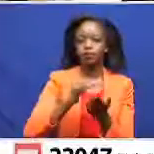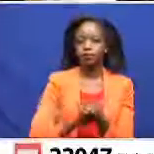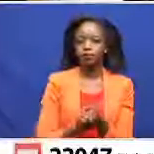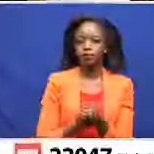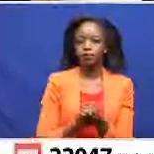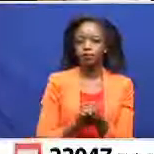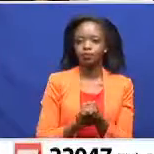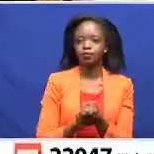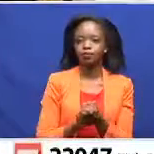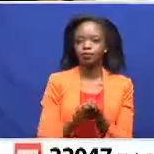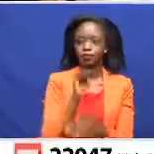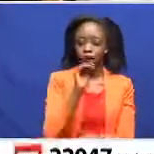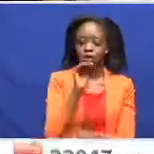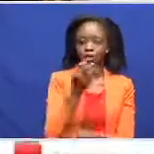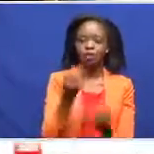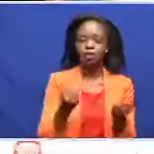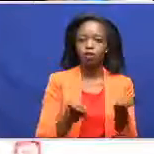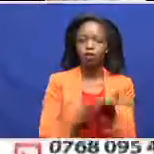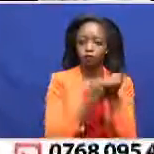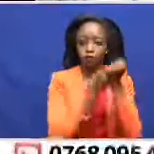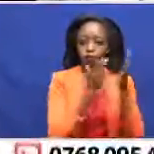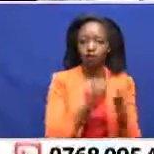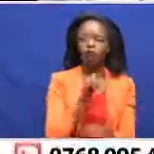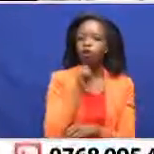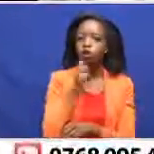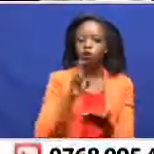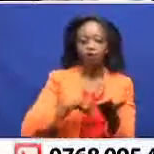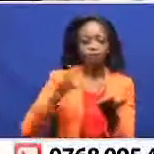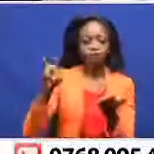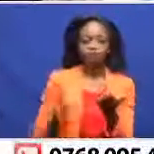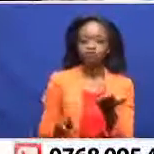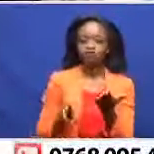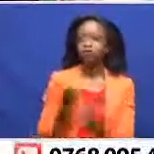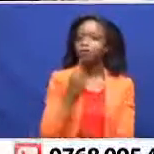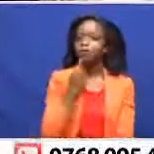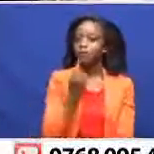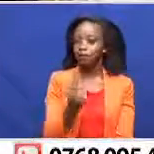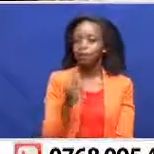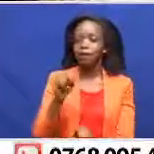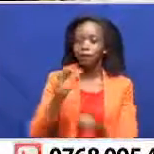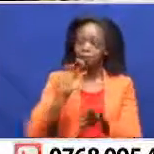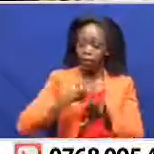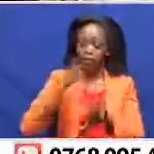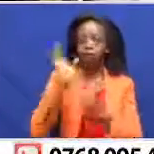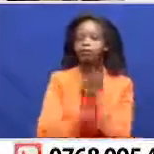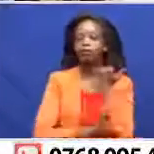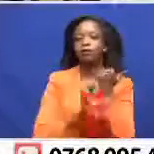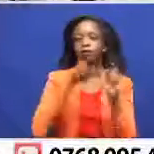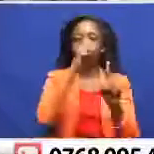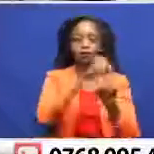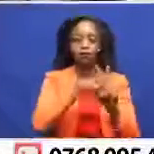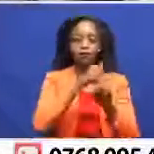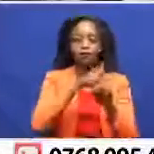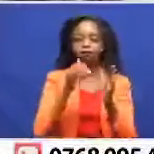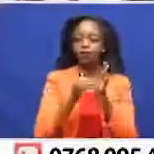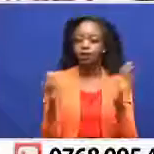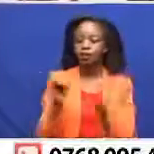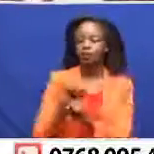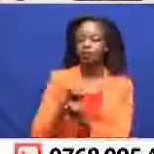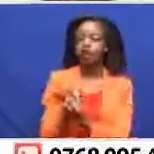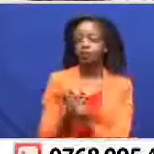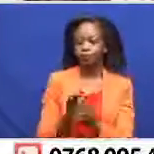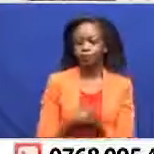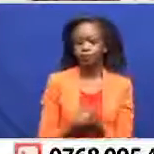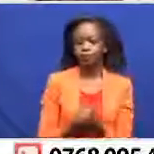Mututho also pleaded with donors not to withdraw funds, saying that will puncture the country's fight against COVID-19.